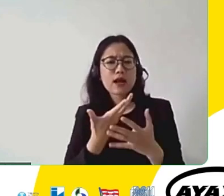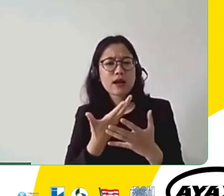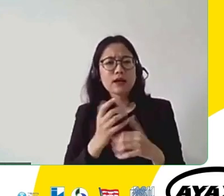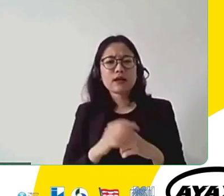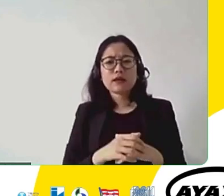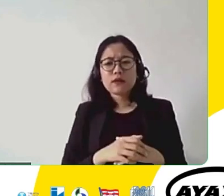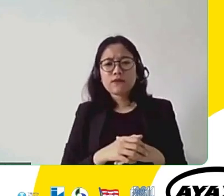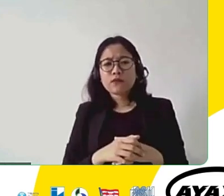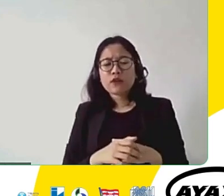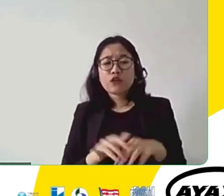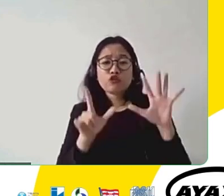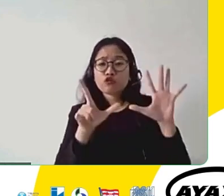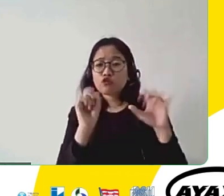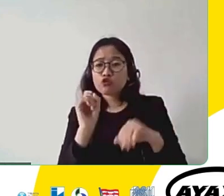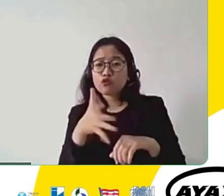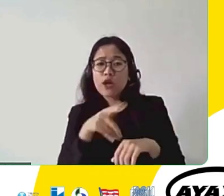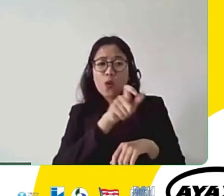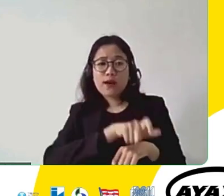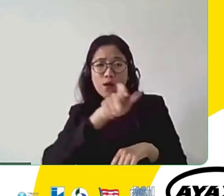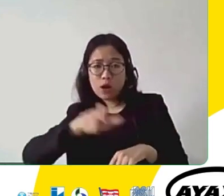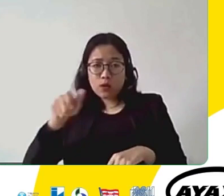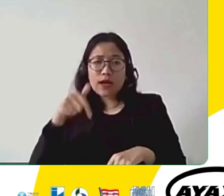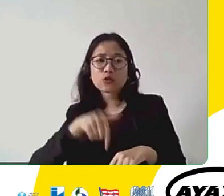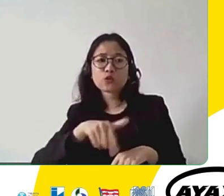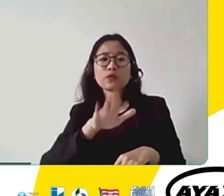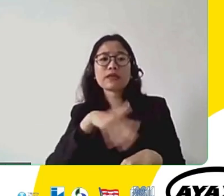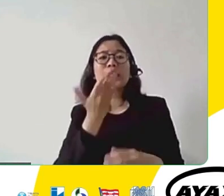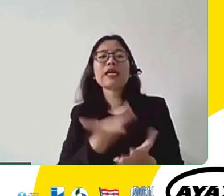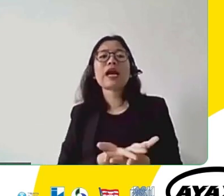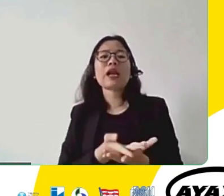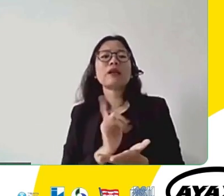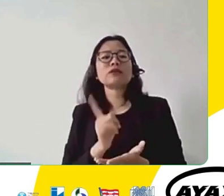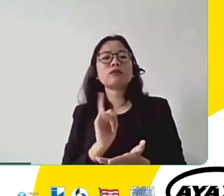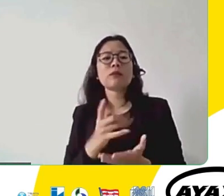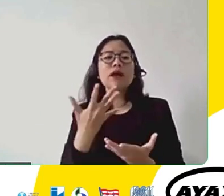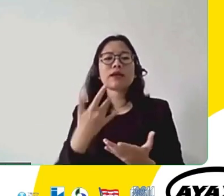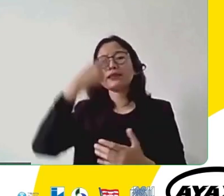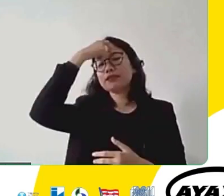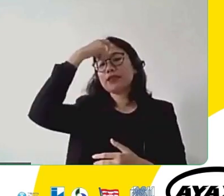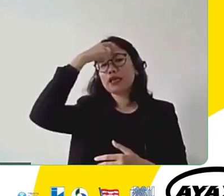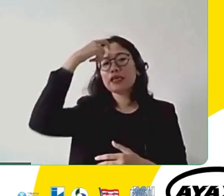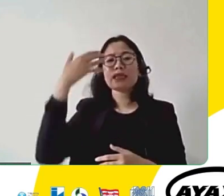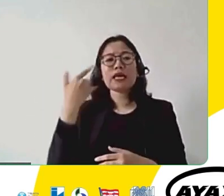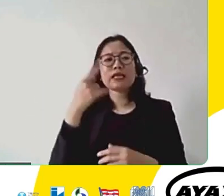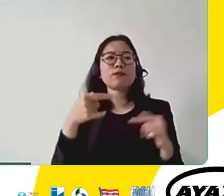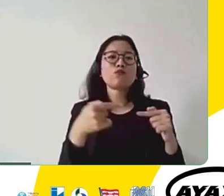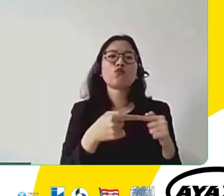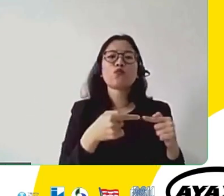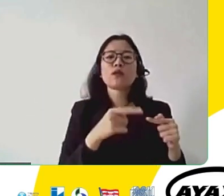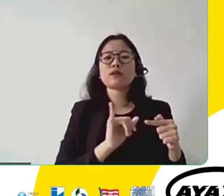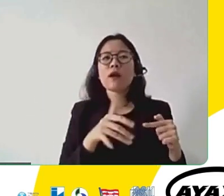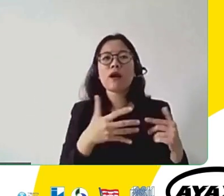see the proportion here, 20% of death because of pneumonia, 20%